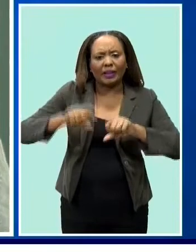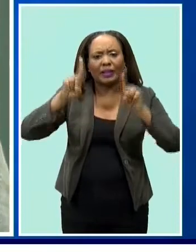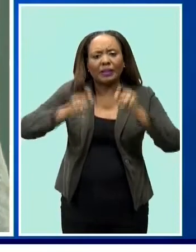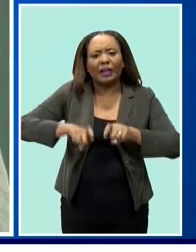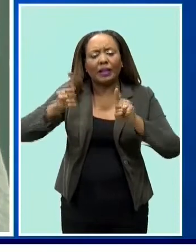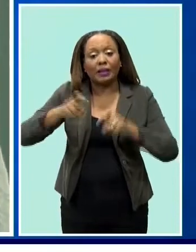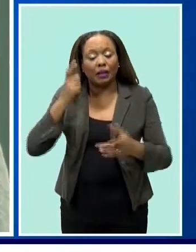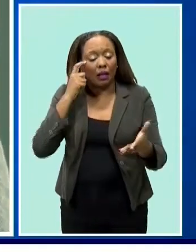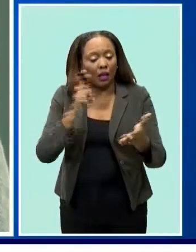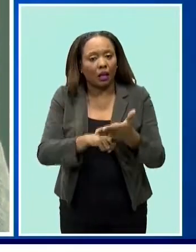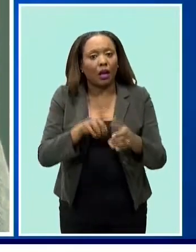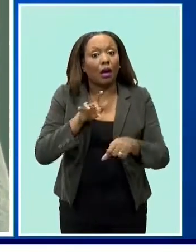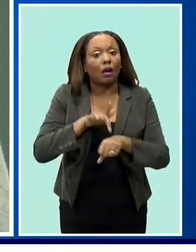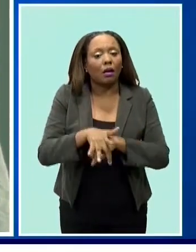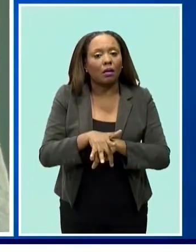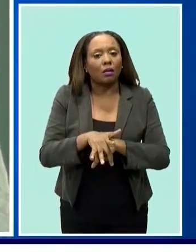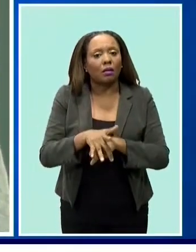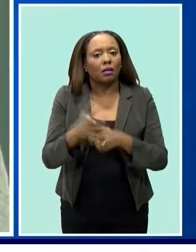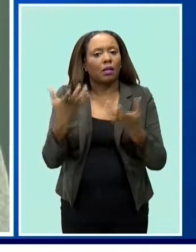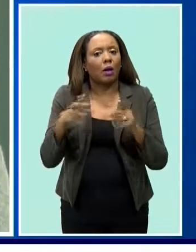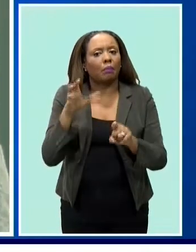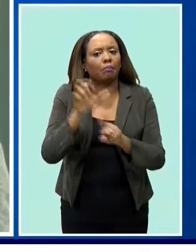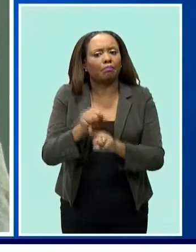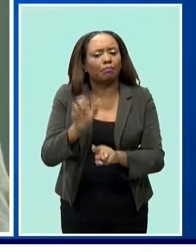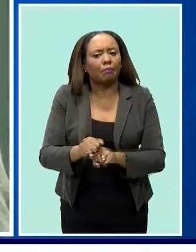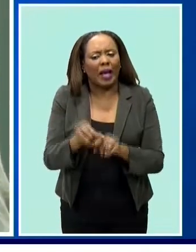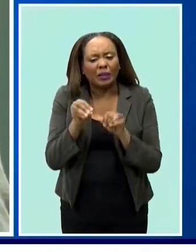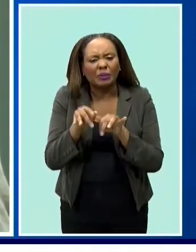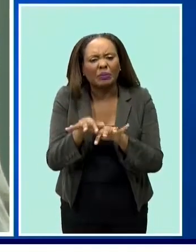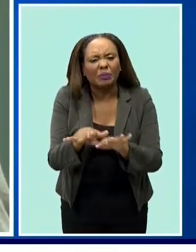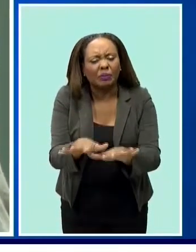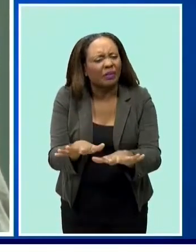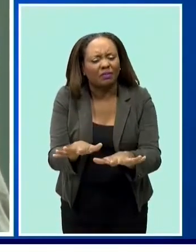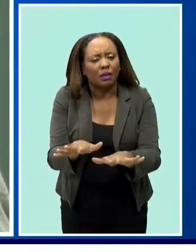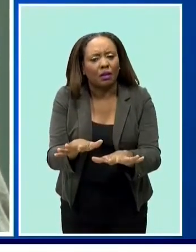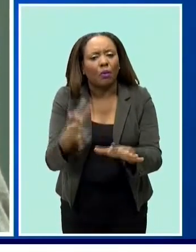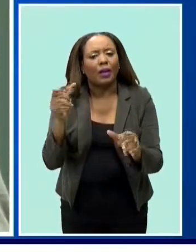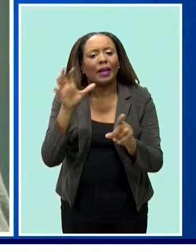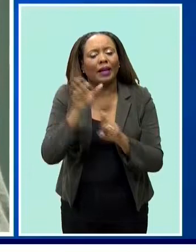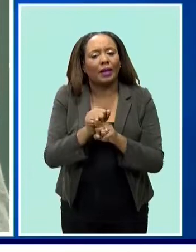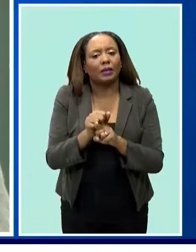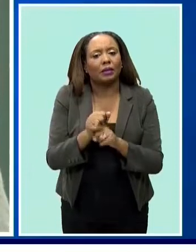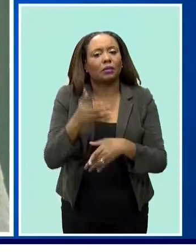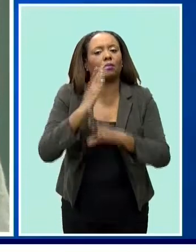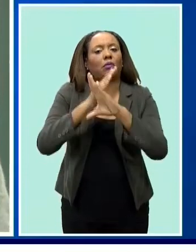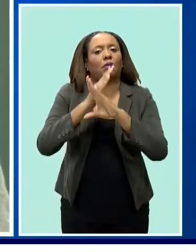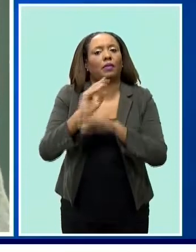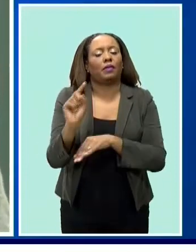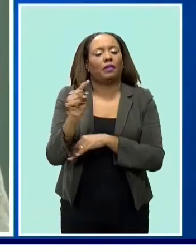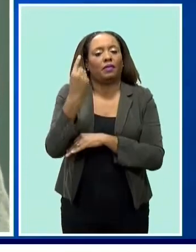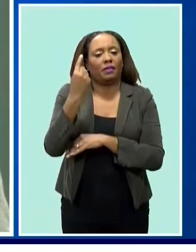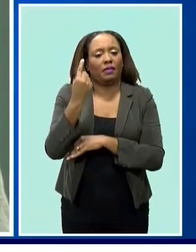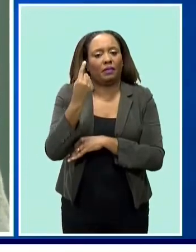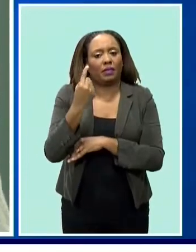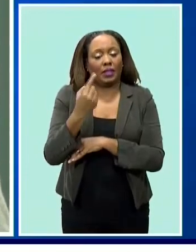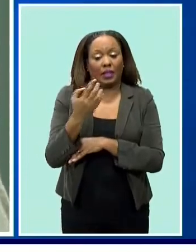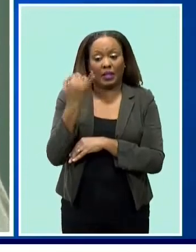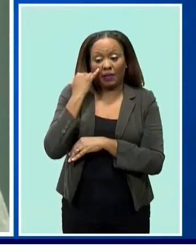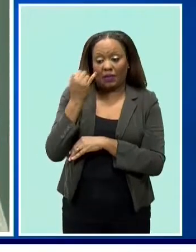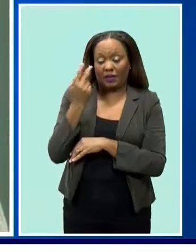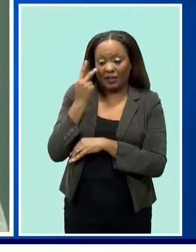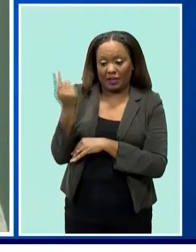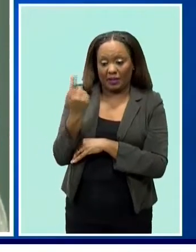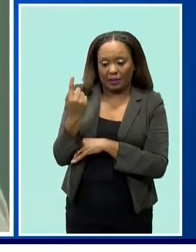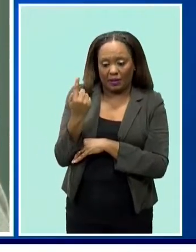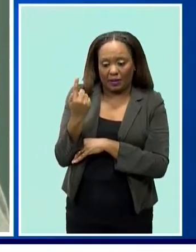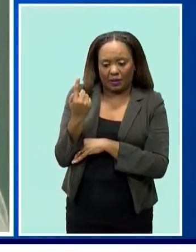early identification of the bugs within hours, basically within days. You can identify which bug it is, what